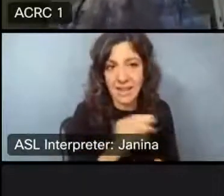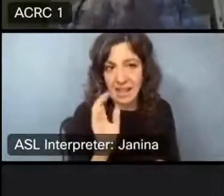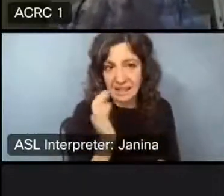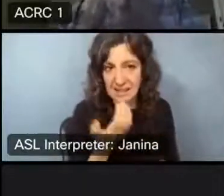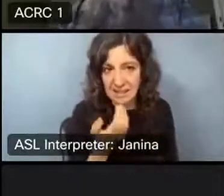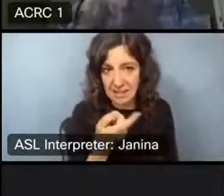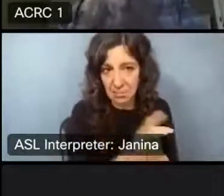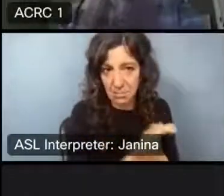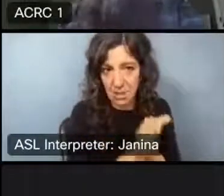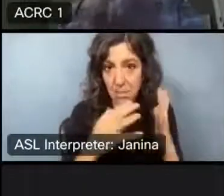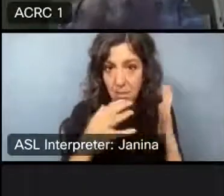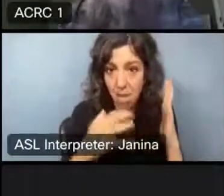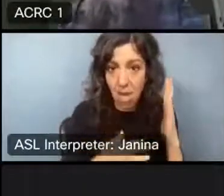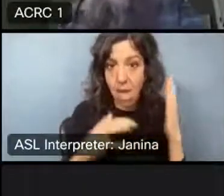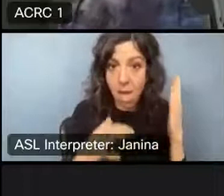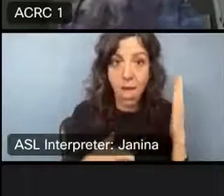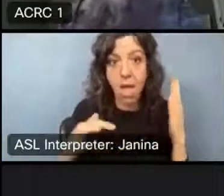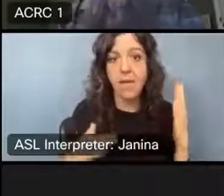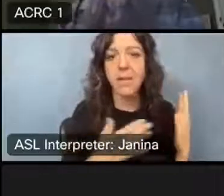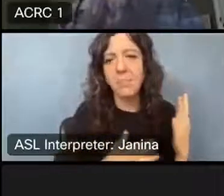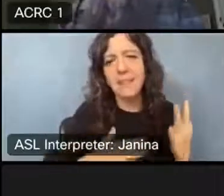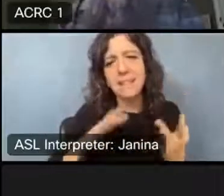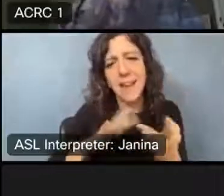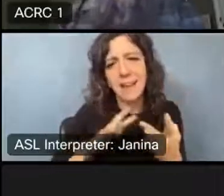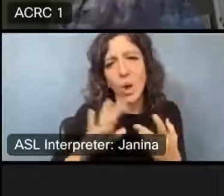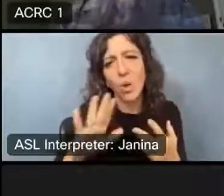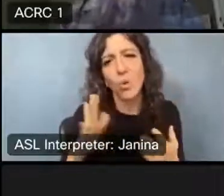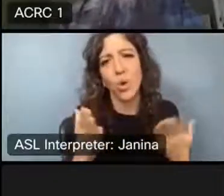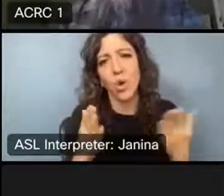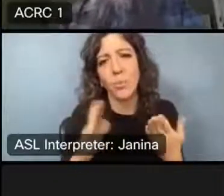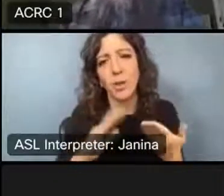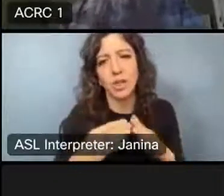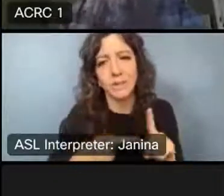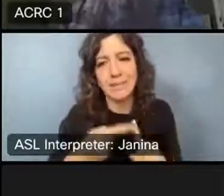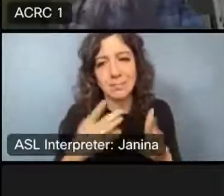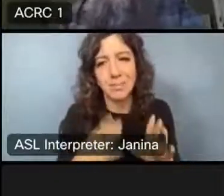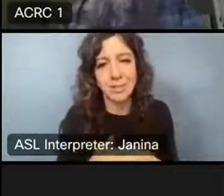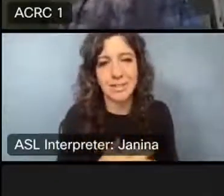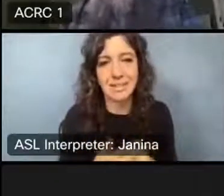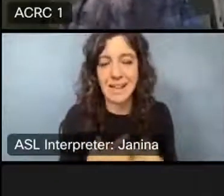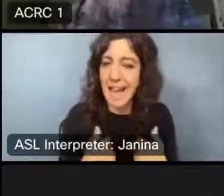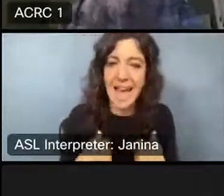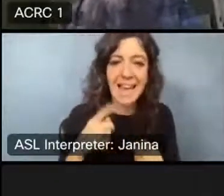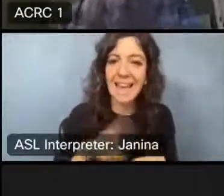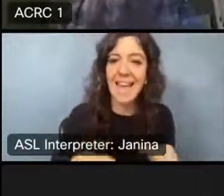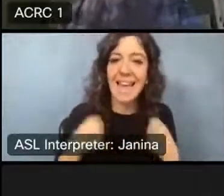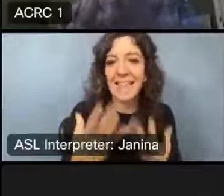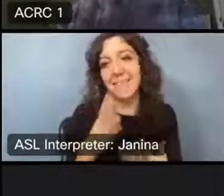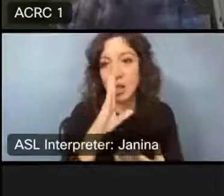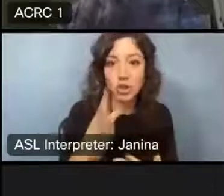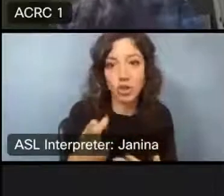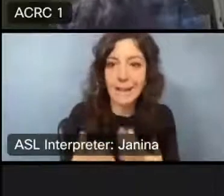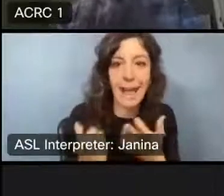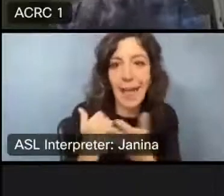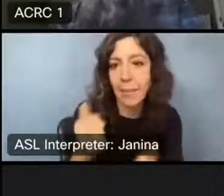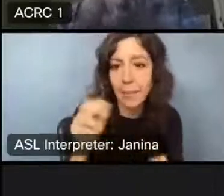into a long document, please contact your community services specialists. I don't know that I will be able to give you direct technical assistance, but